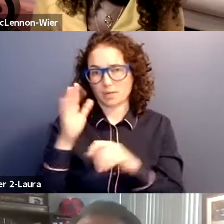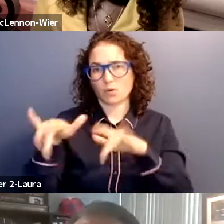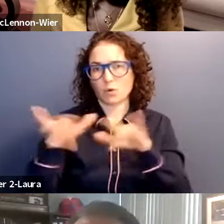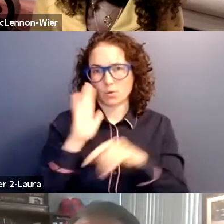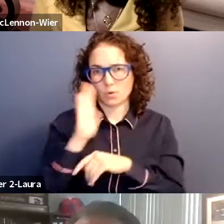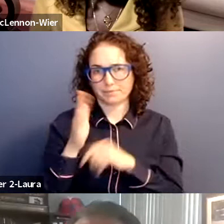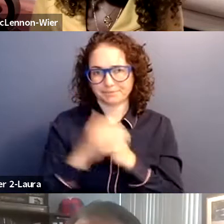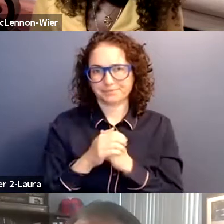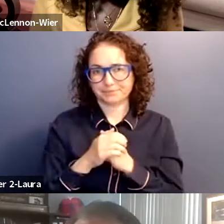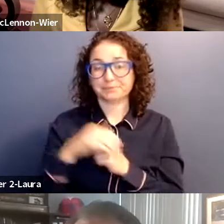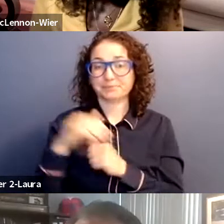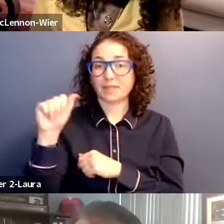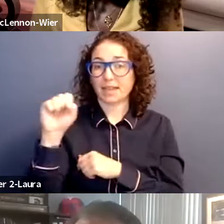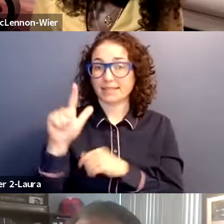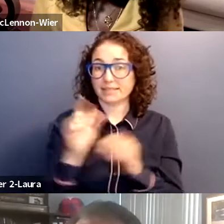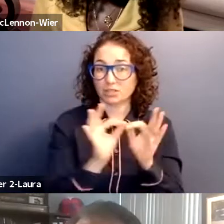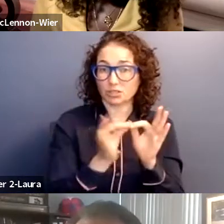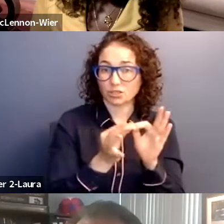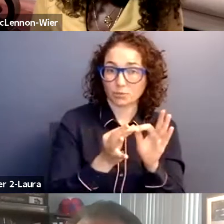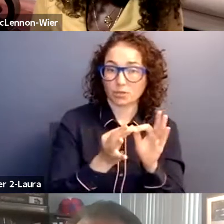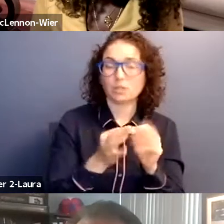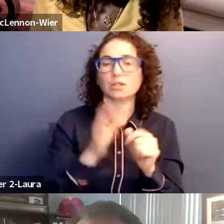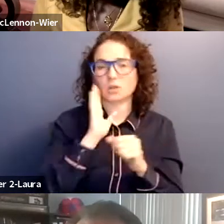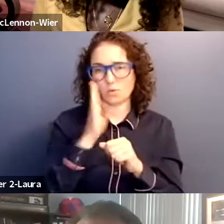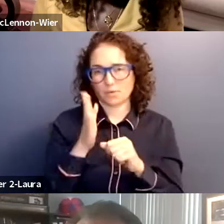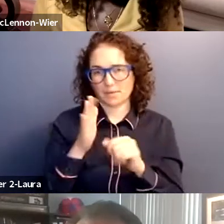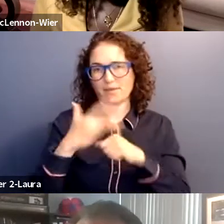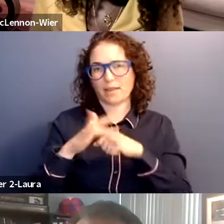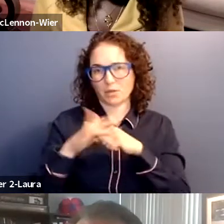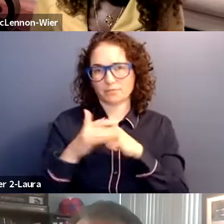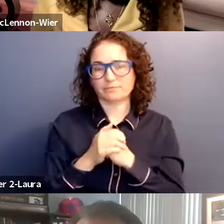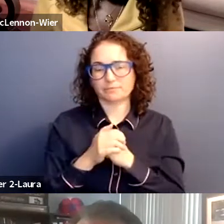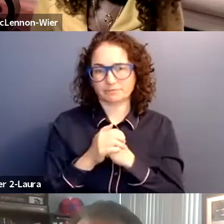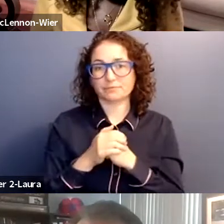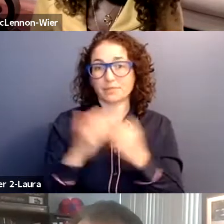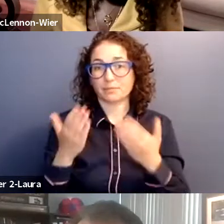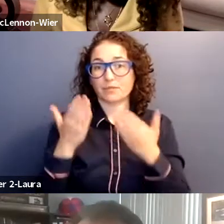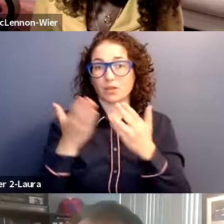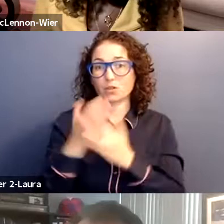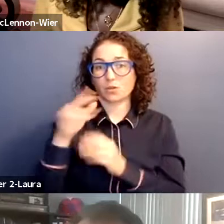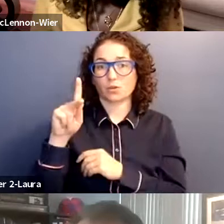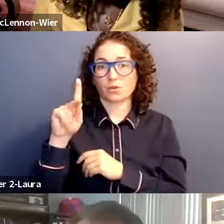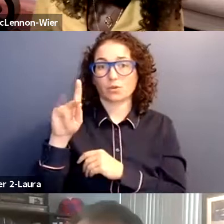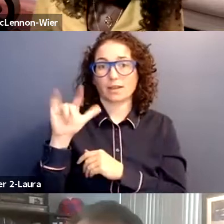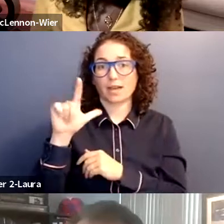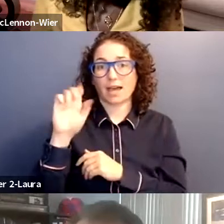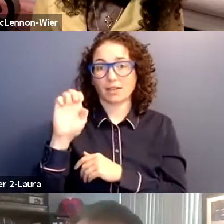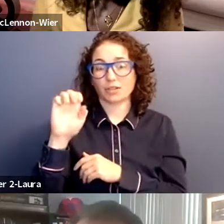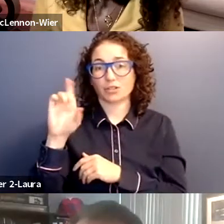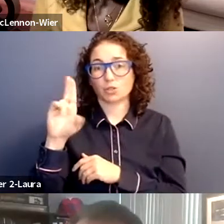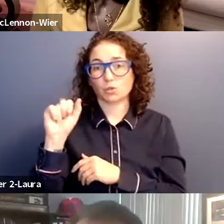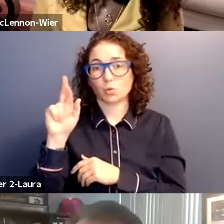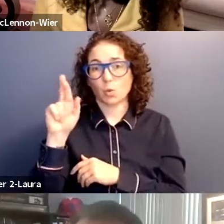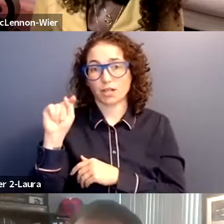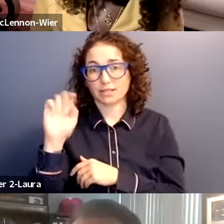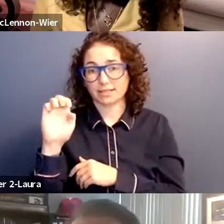ASL interpretation in English will be available for this event. It's provided by Kyle Dewart Company. There will be